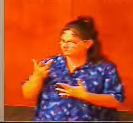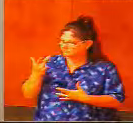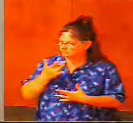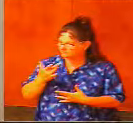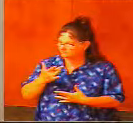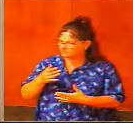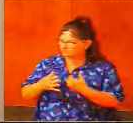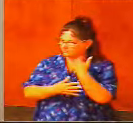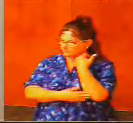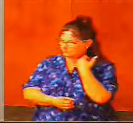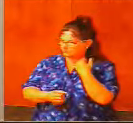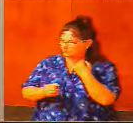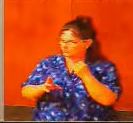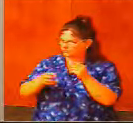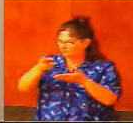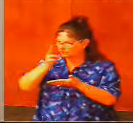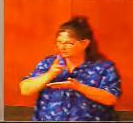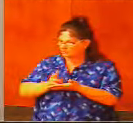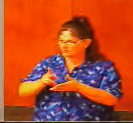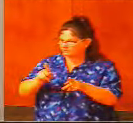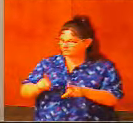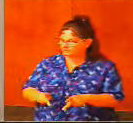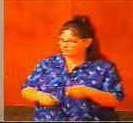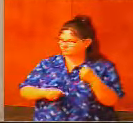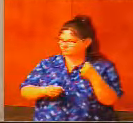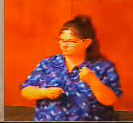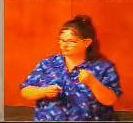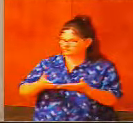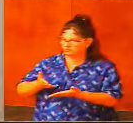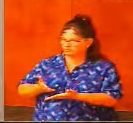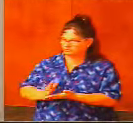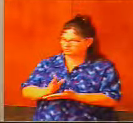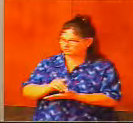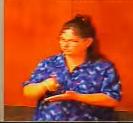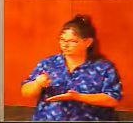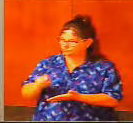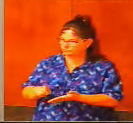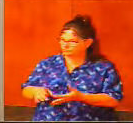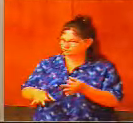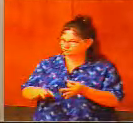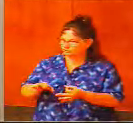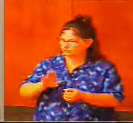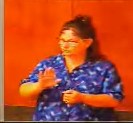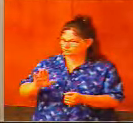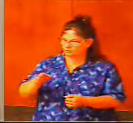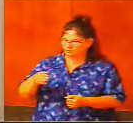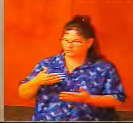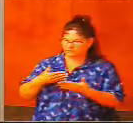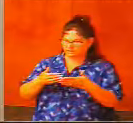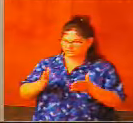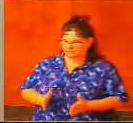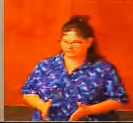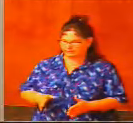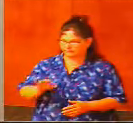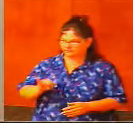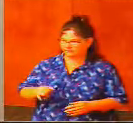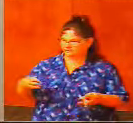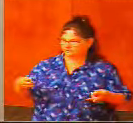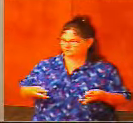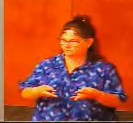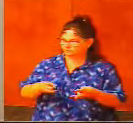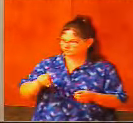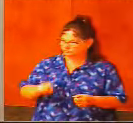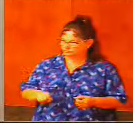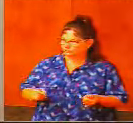the person of the mighty. In righteousness you shall judge your neighbor." That's the way it's supposed